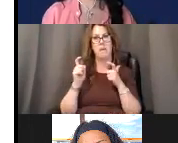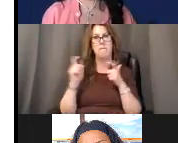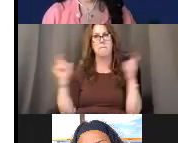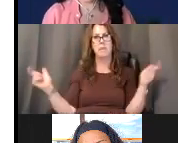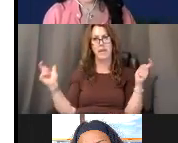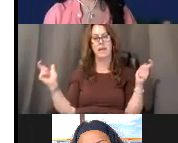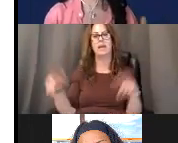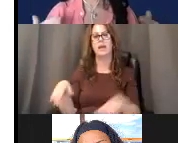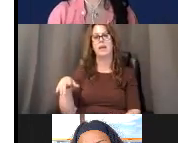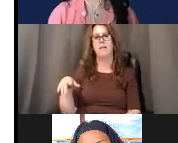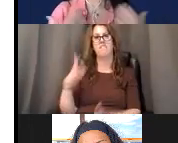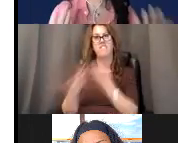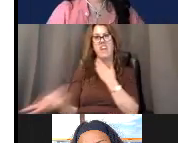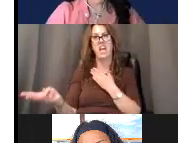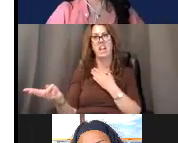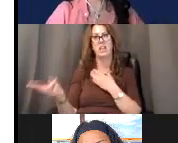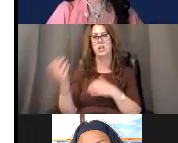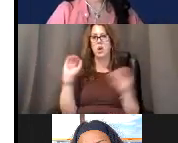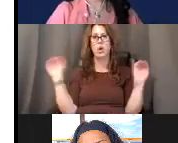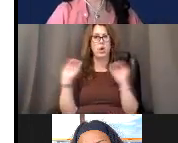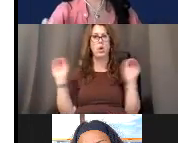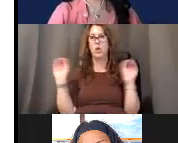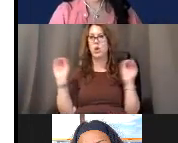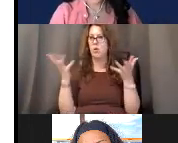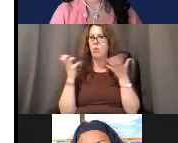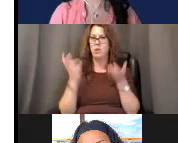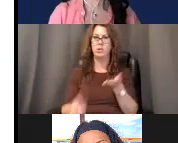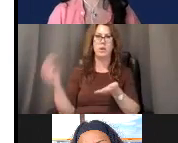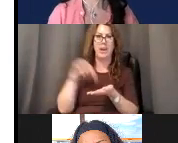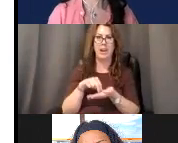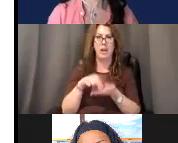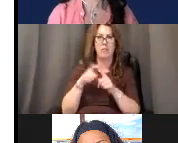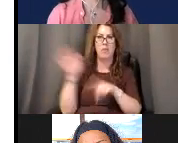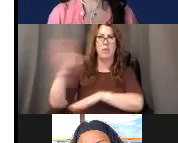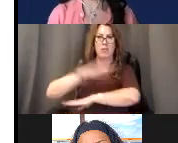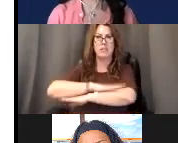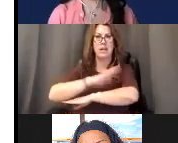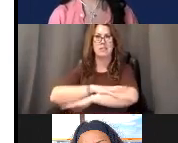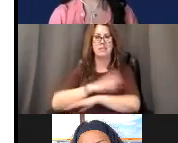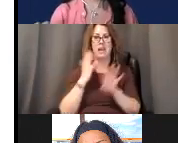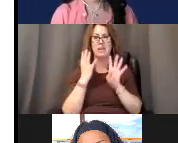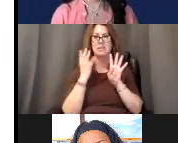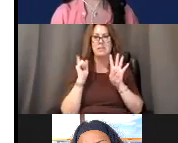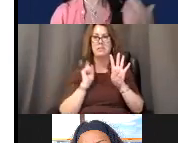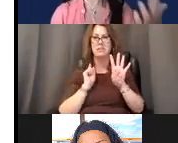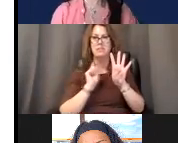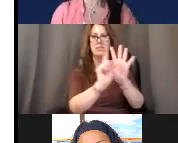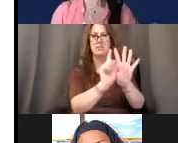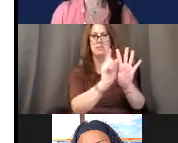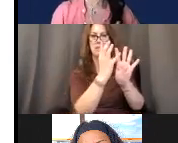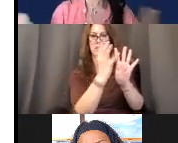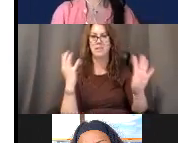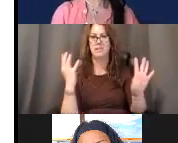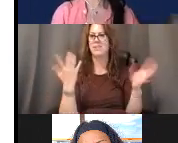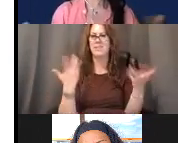nobody wanted to do that because these are very deeply personal issues. But we joke about it now and ask folks to use